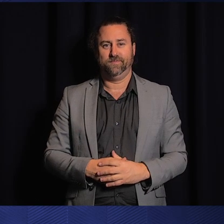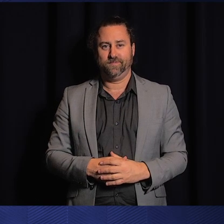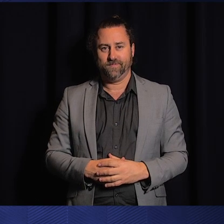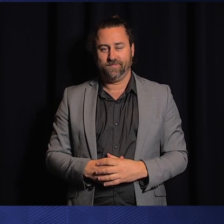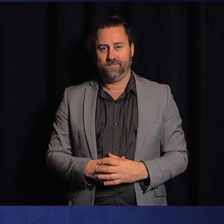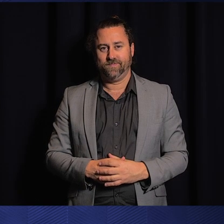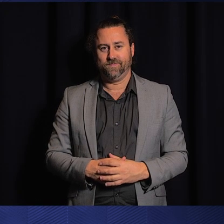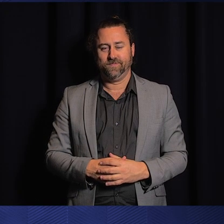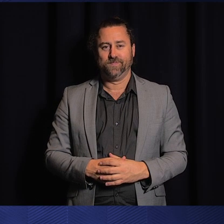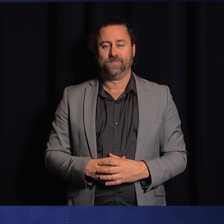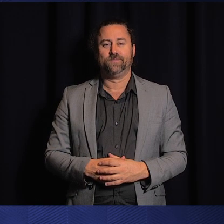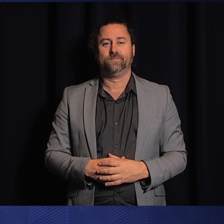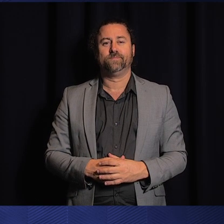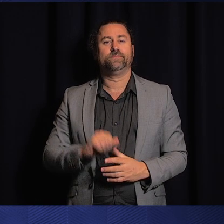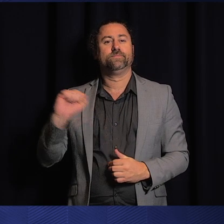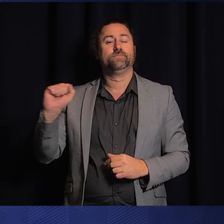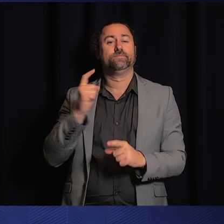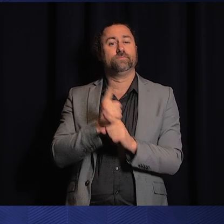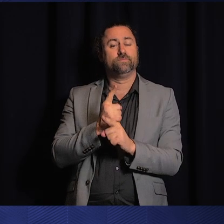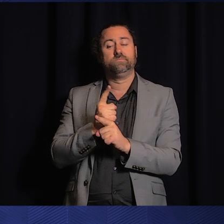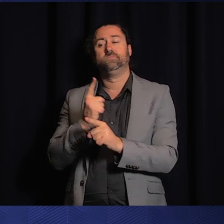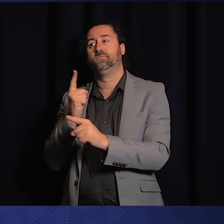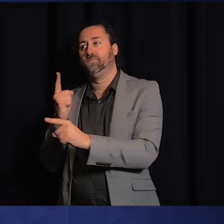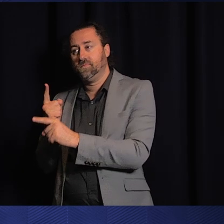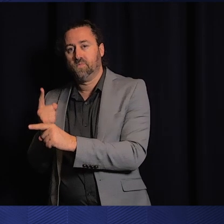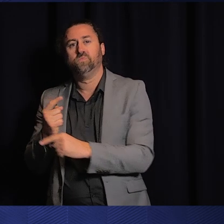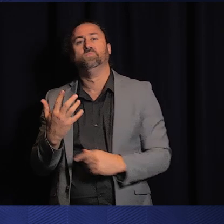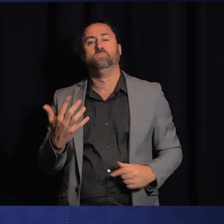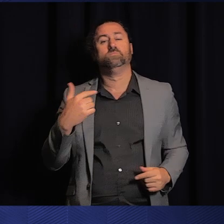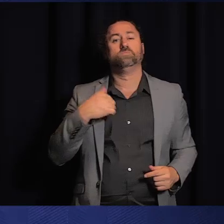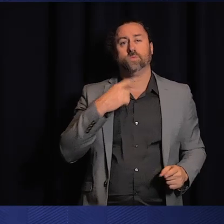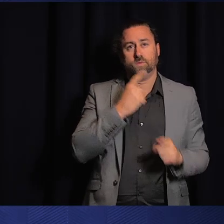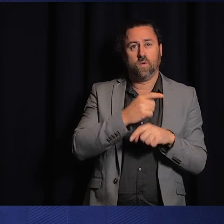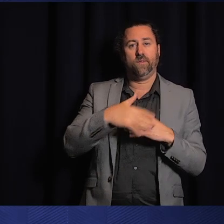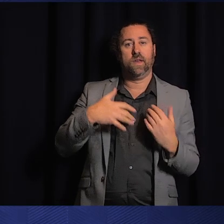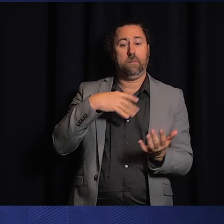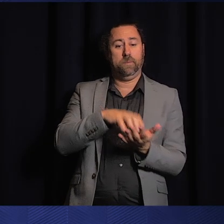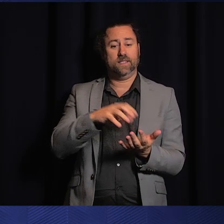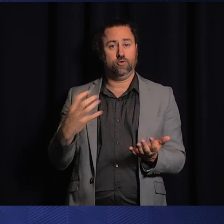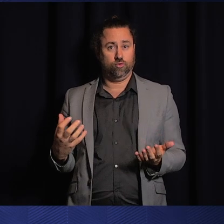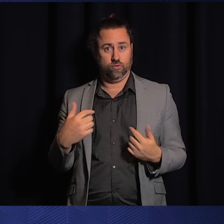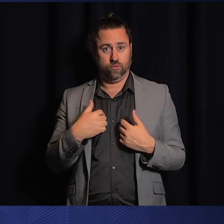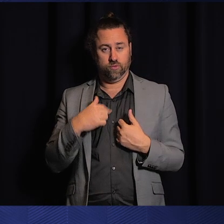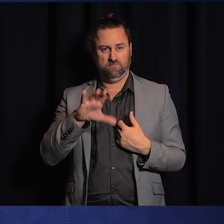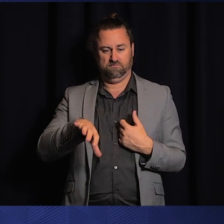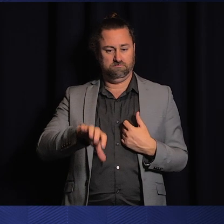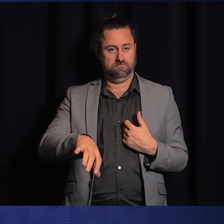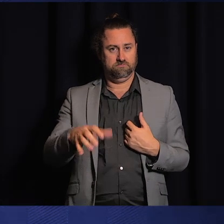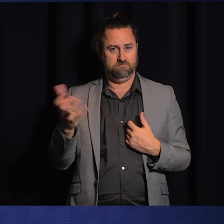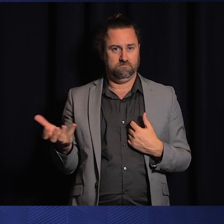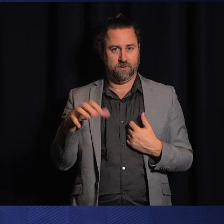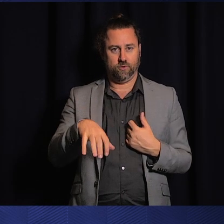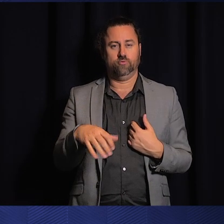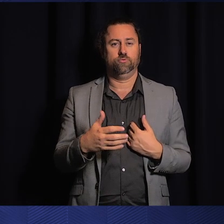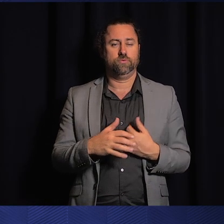What we have listened so far, I'll take you through a country experience which actually tried to